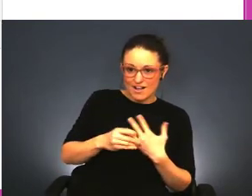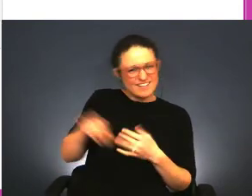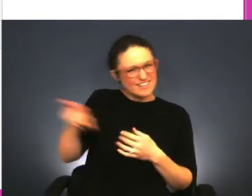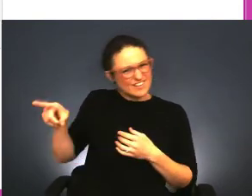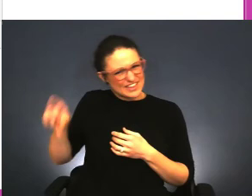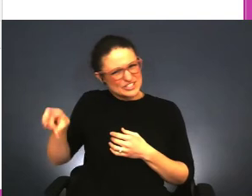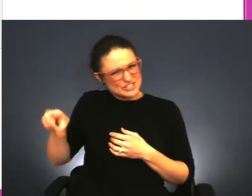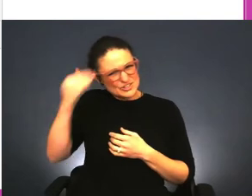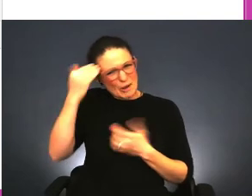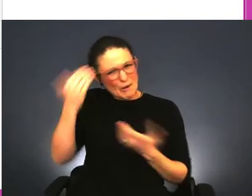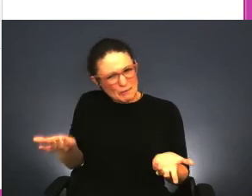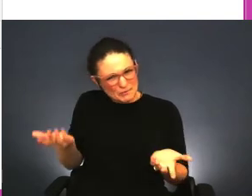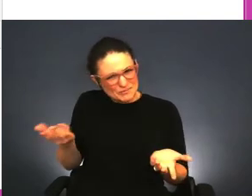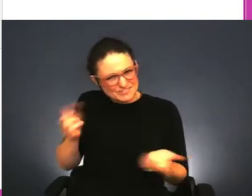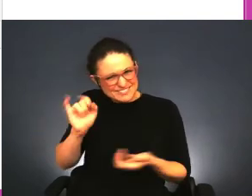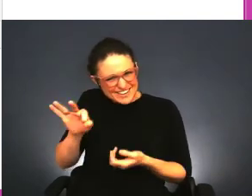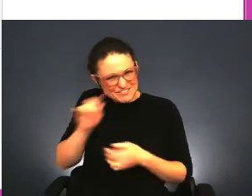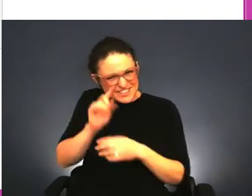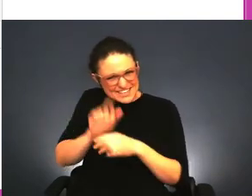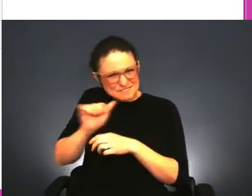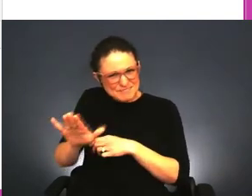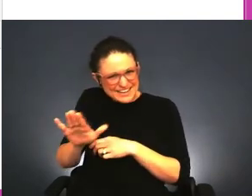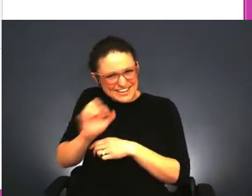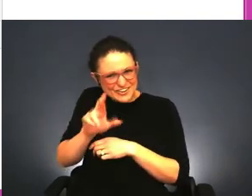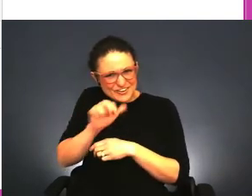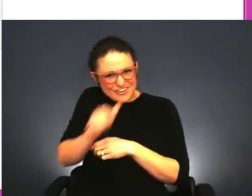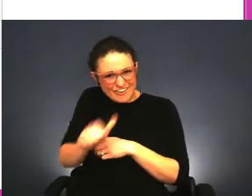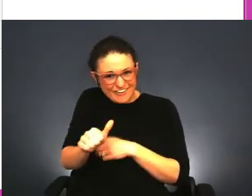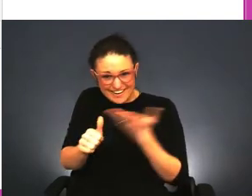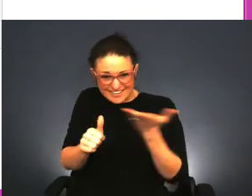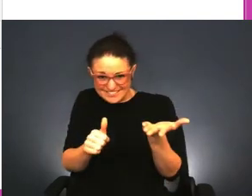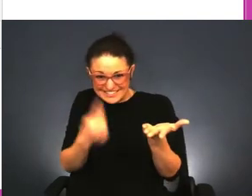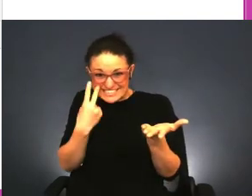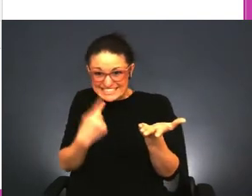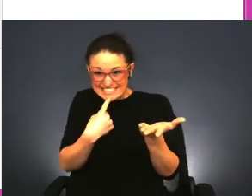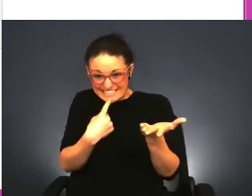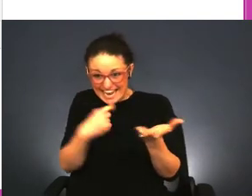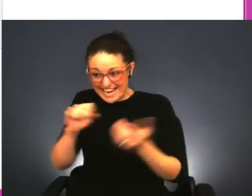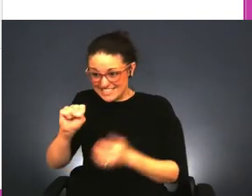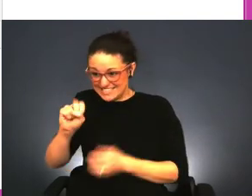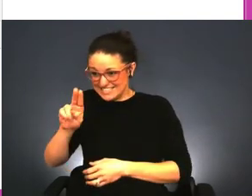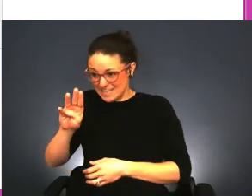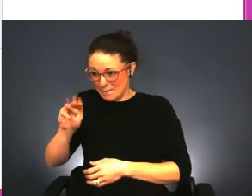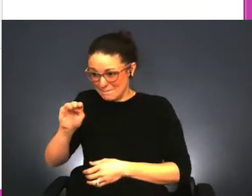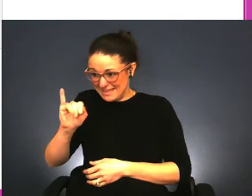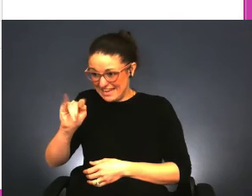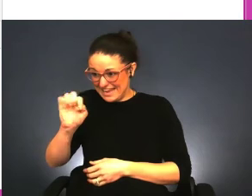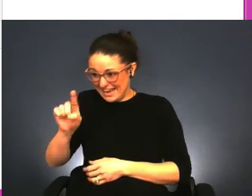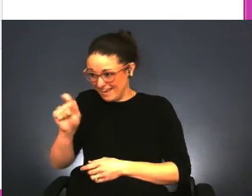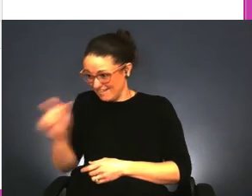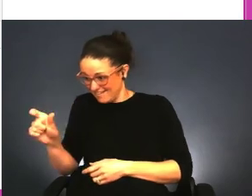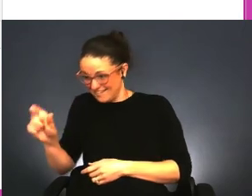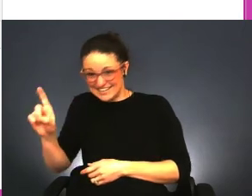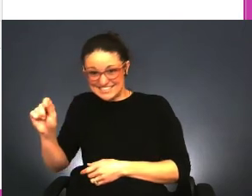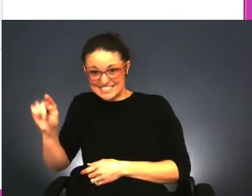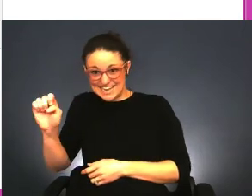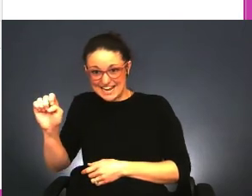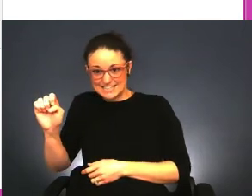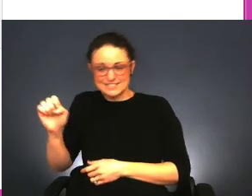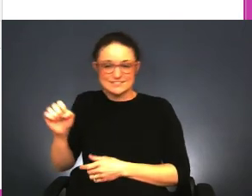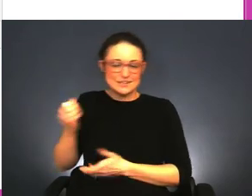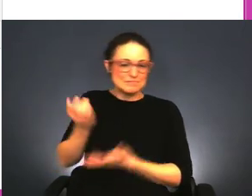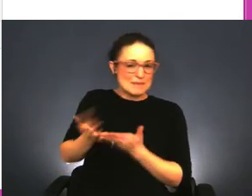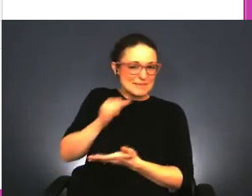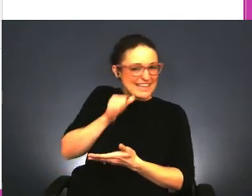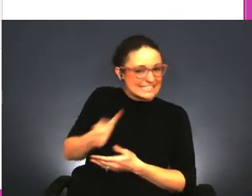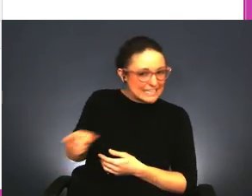know whether or not they've submitted it. If you go look here, it says submitted, it gives a date. So maybe they didn't. So